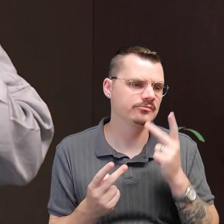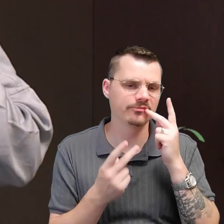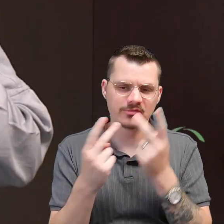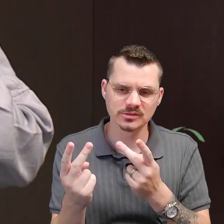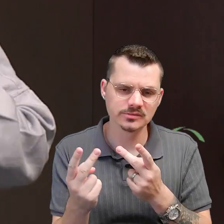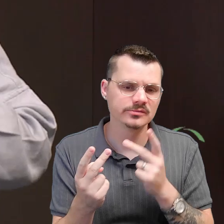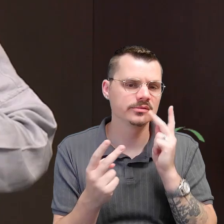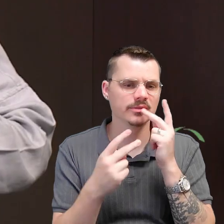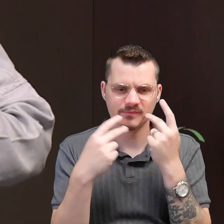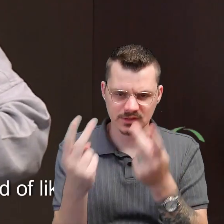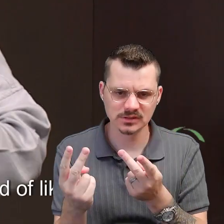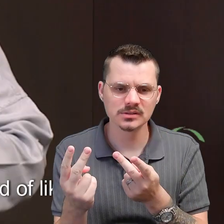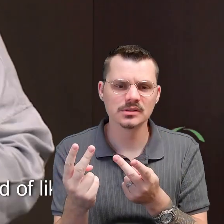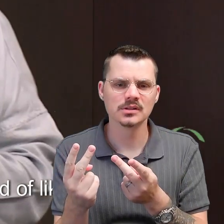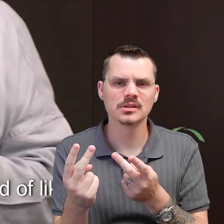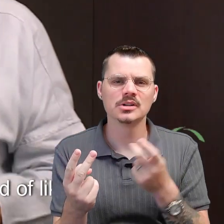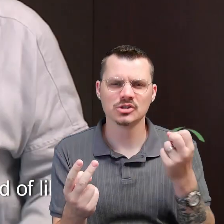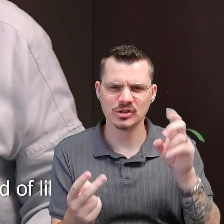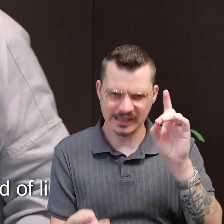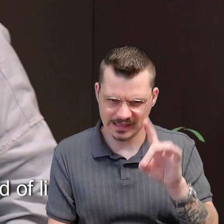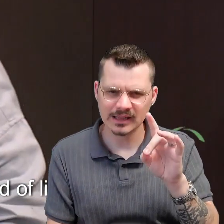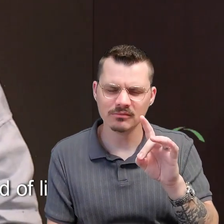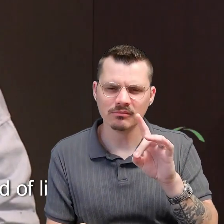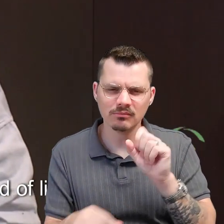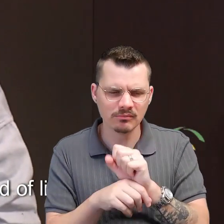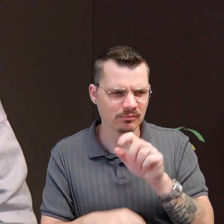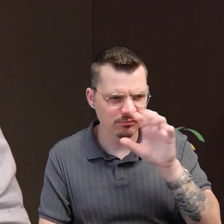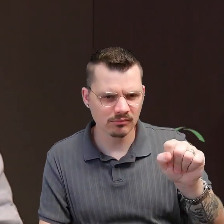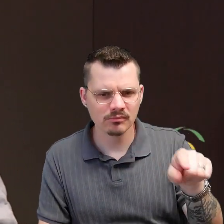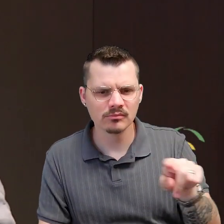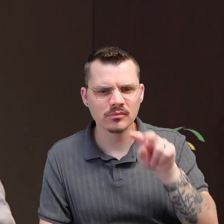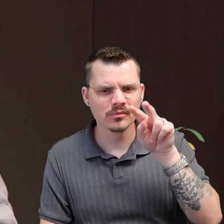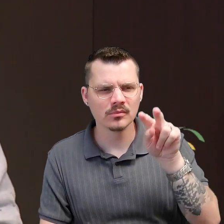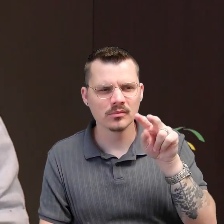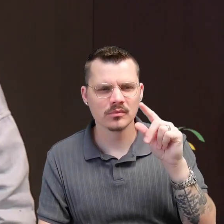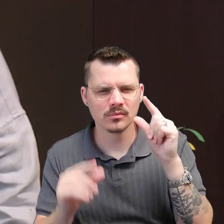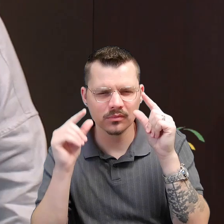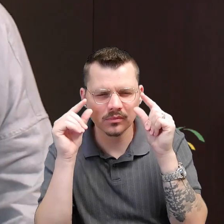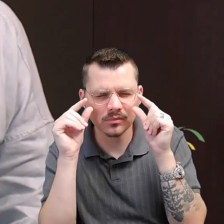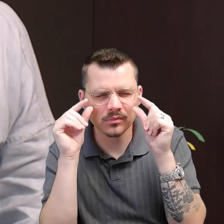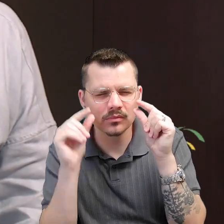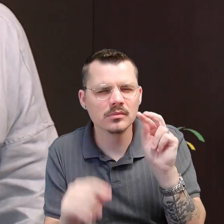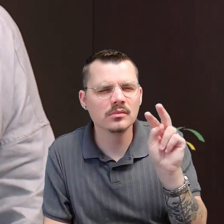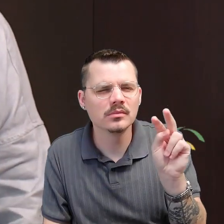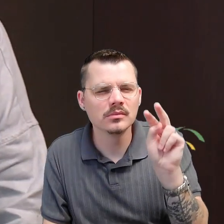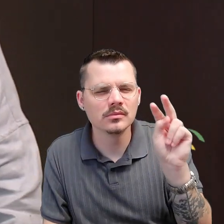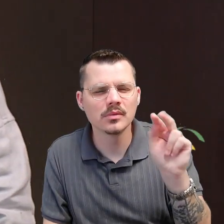visit for a while. And she did that thing where she was kind of like squeezing her eyes